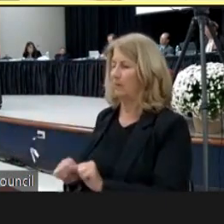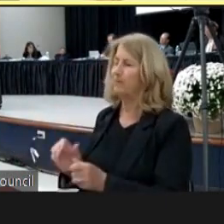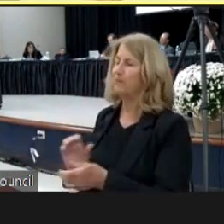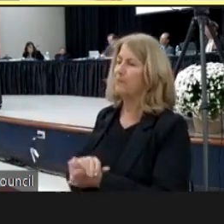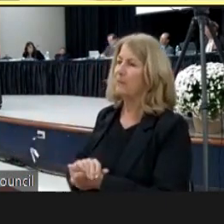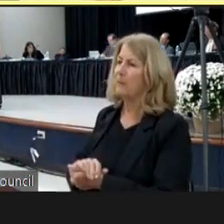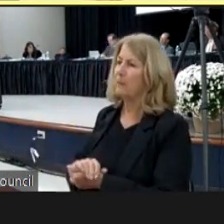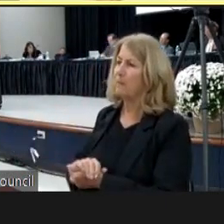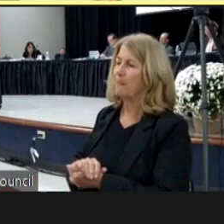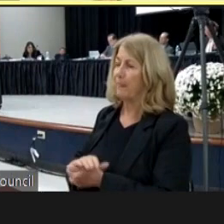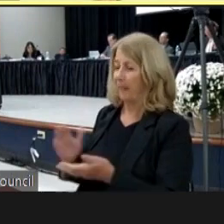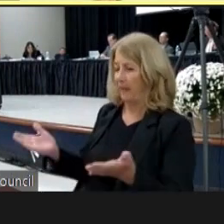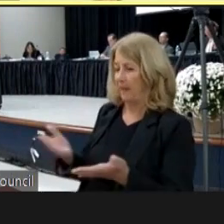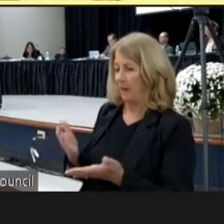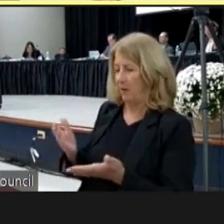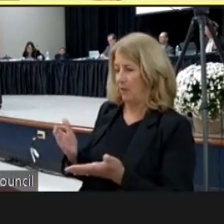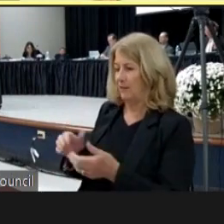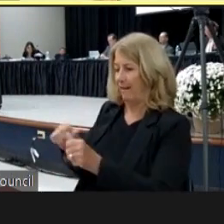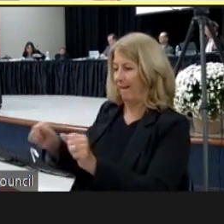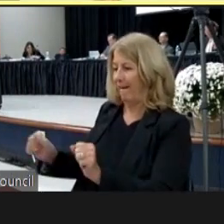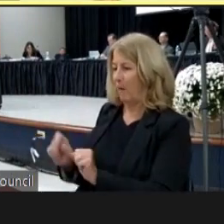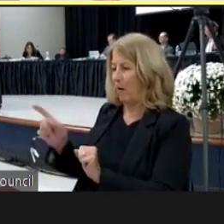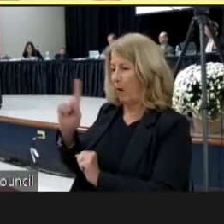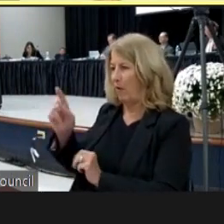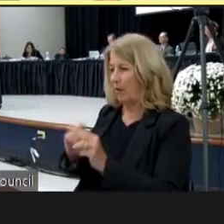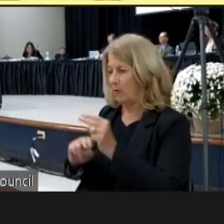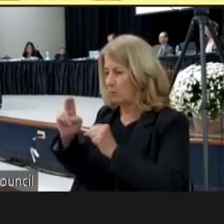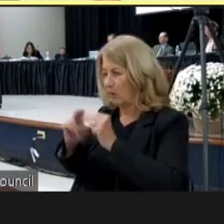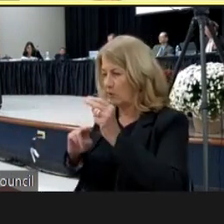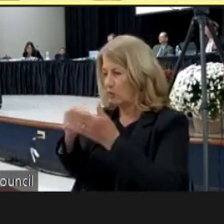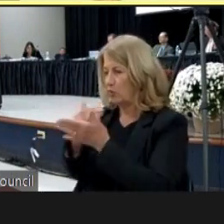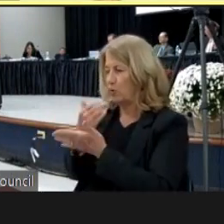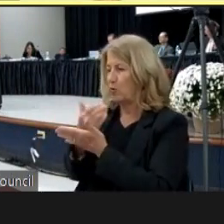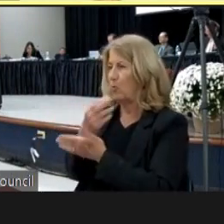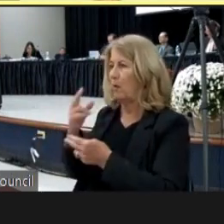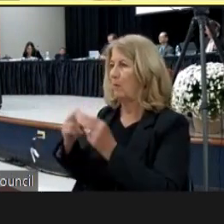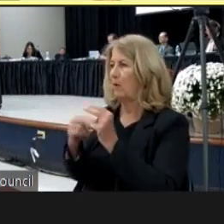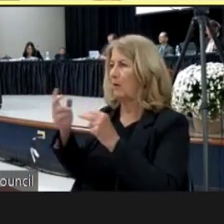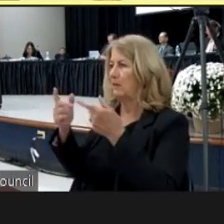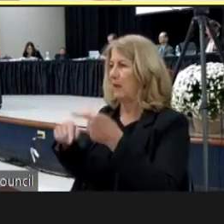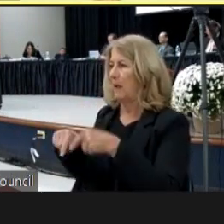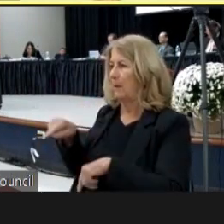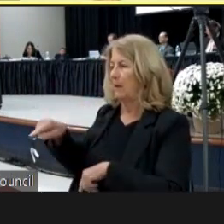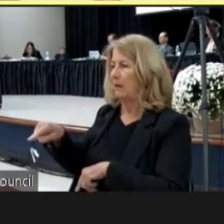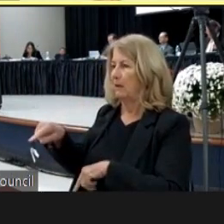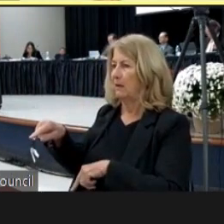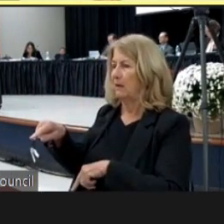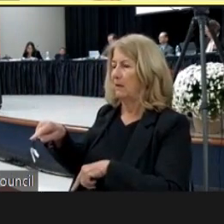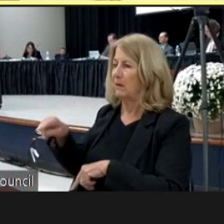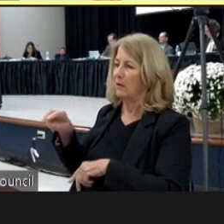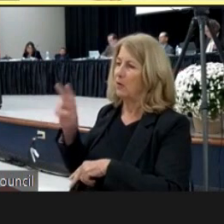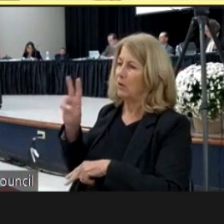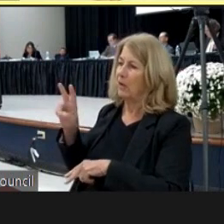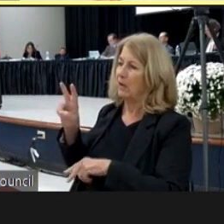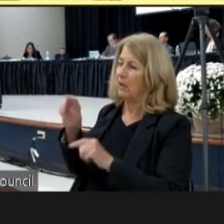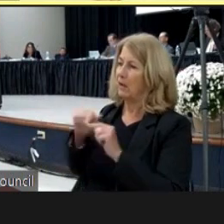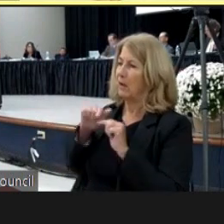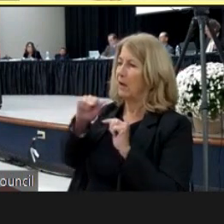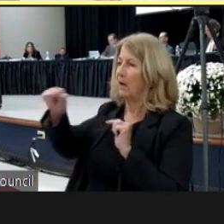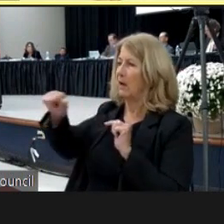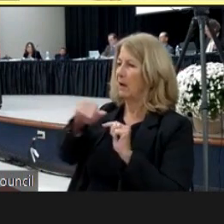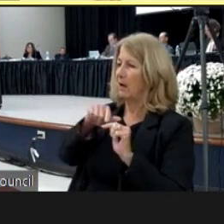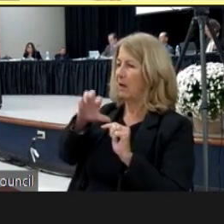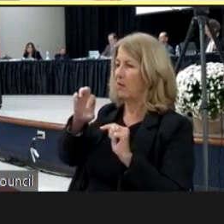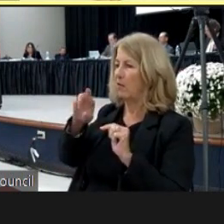And then here's the site where the construction of the new building is going on. Looking up and down Franklin